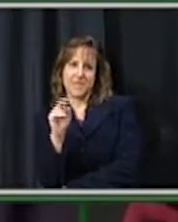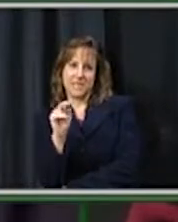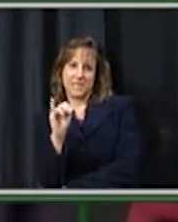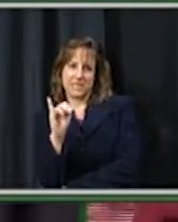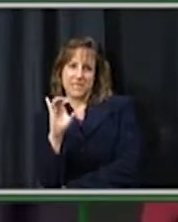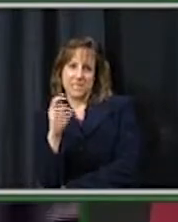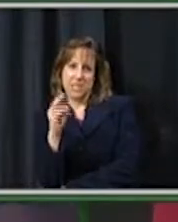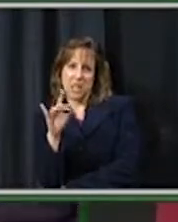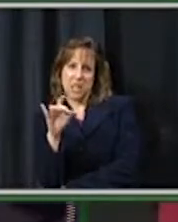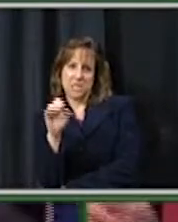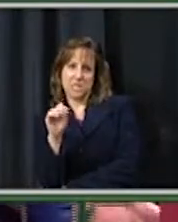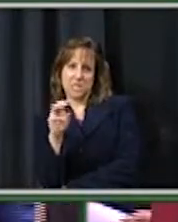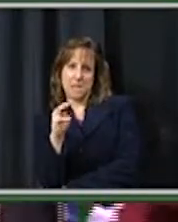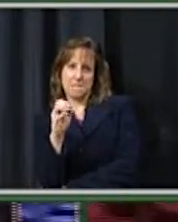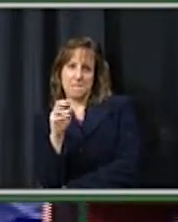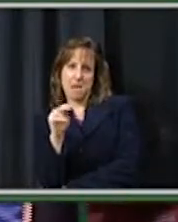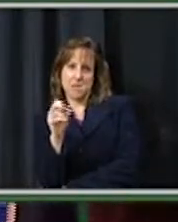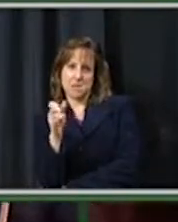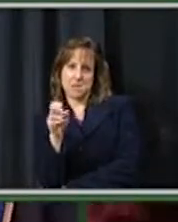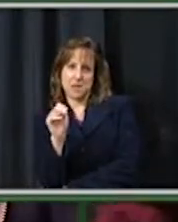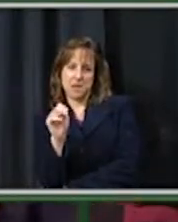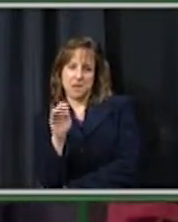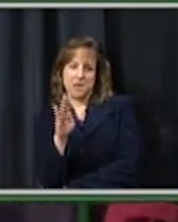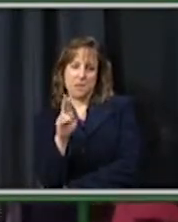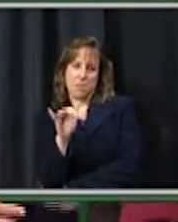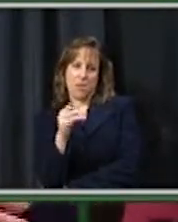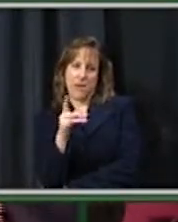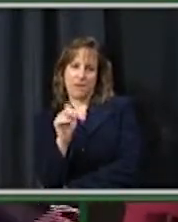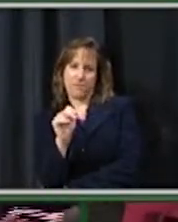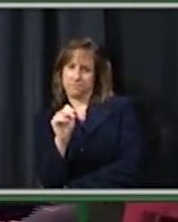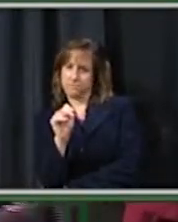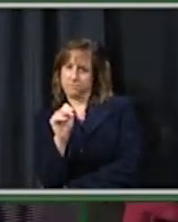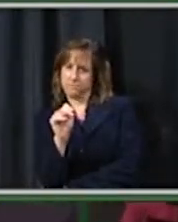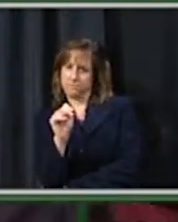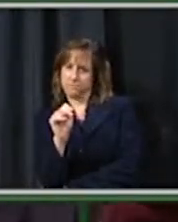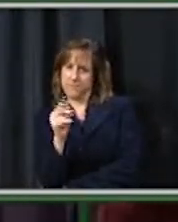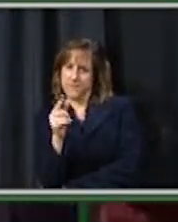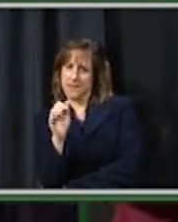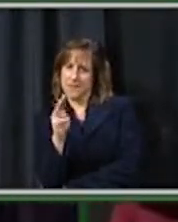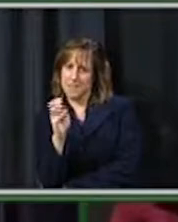Nicholas Monson. Braden Davis.